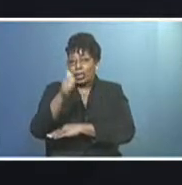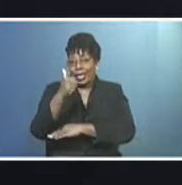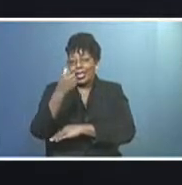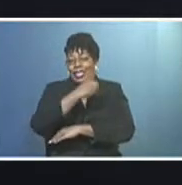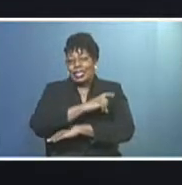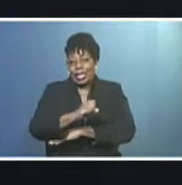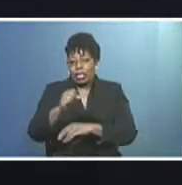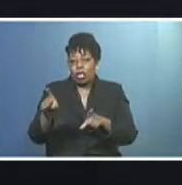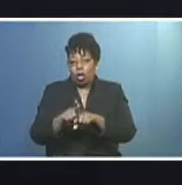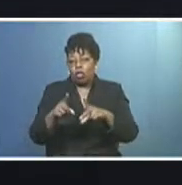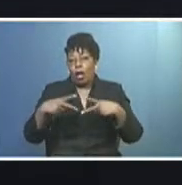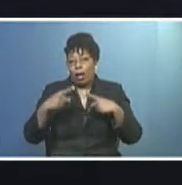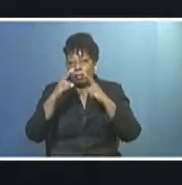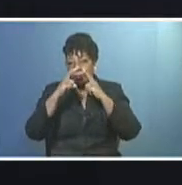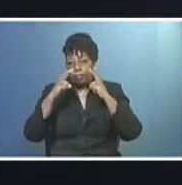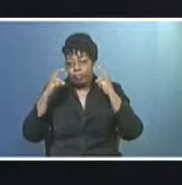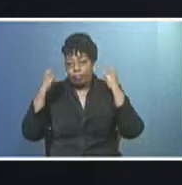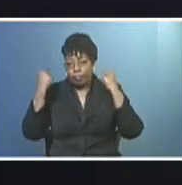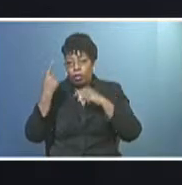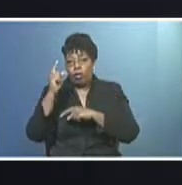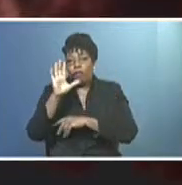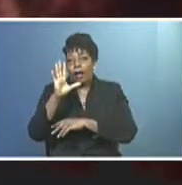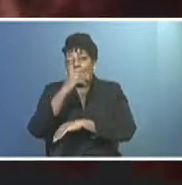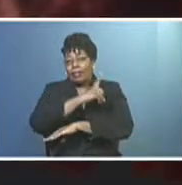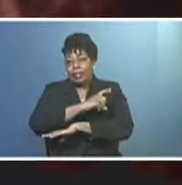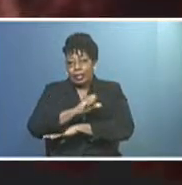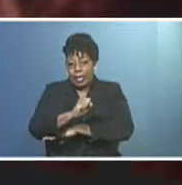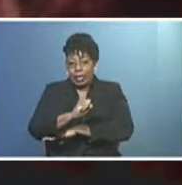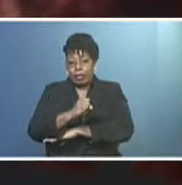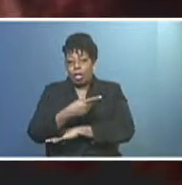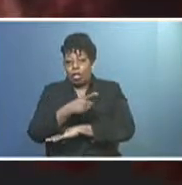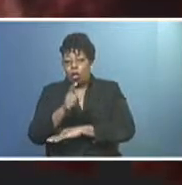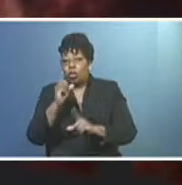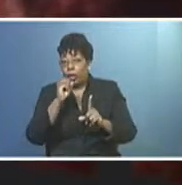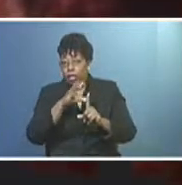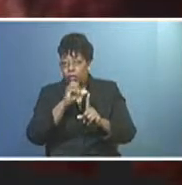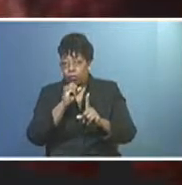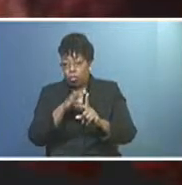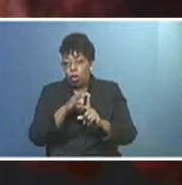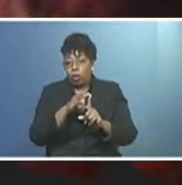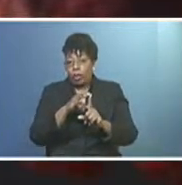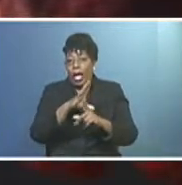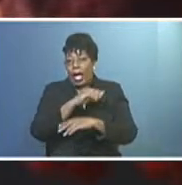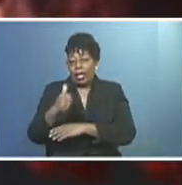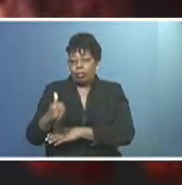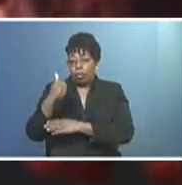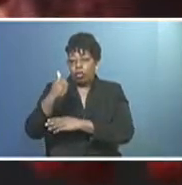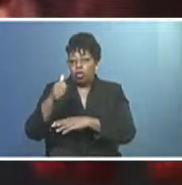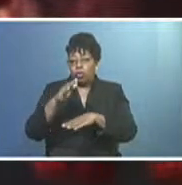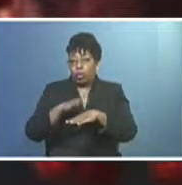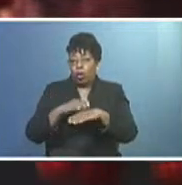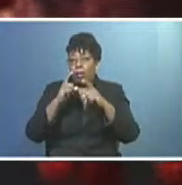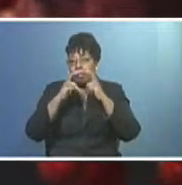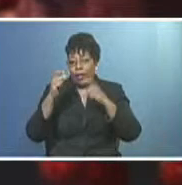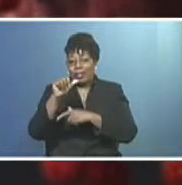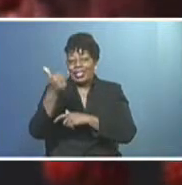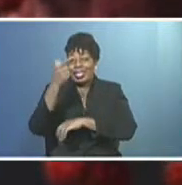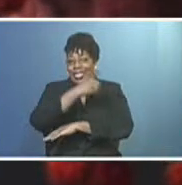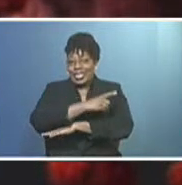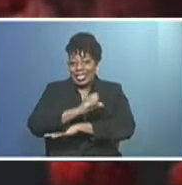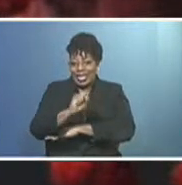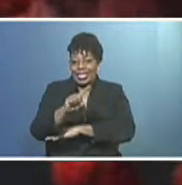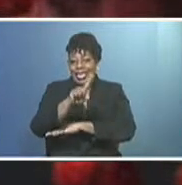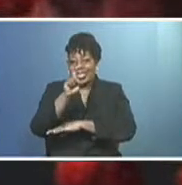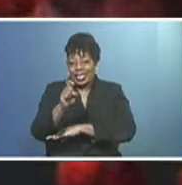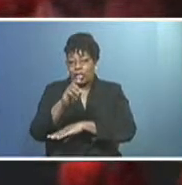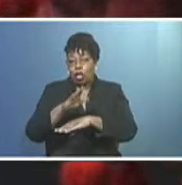wear a mask for an additional 5 days. For those exposed to the virus and boosted, you are to wear a mask for 10 days and get tested